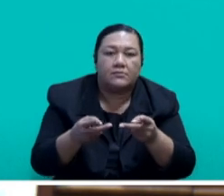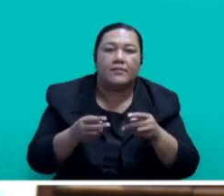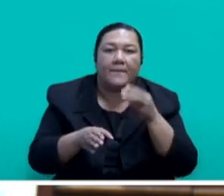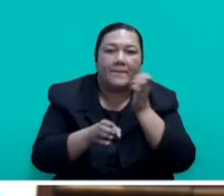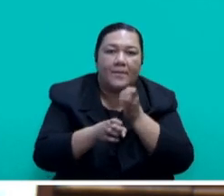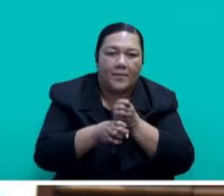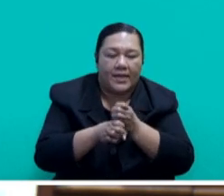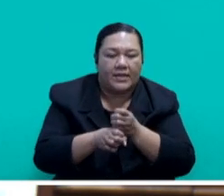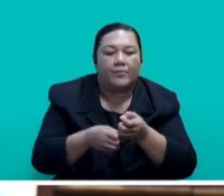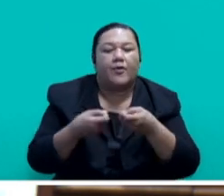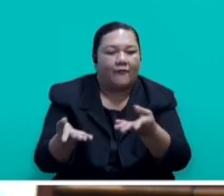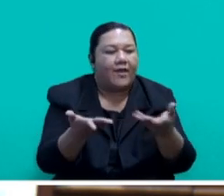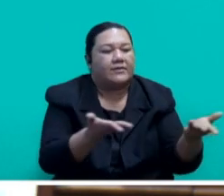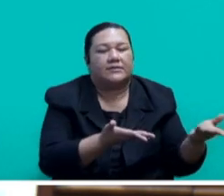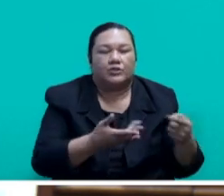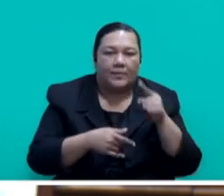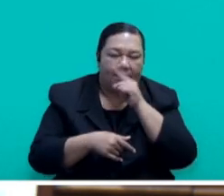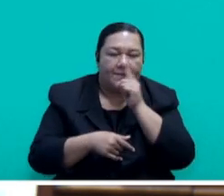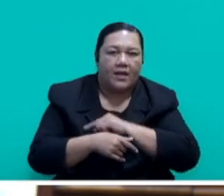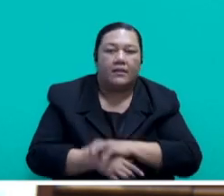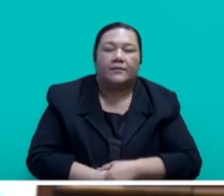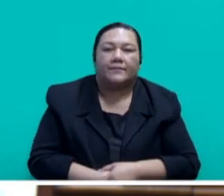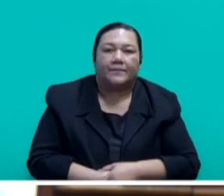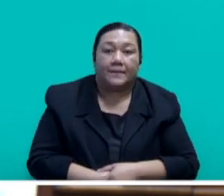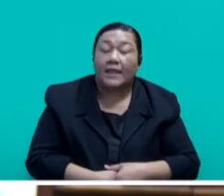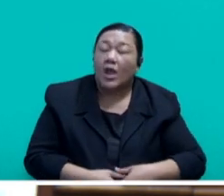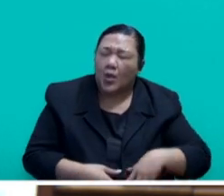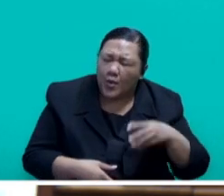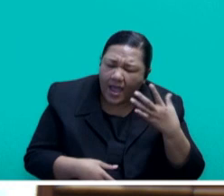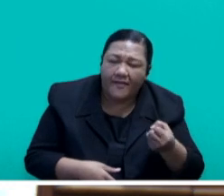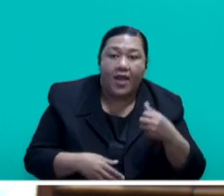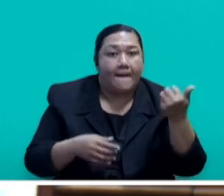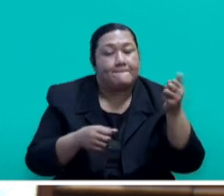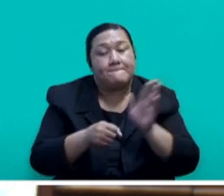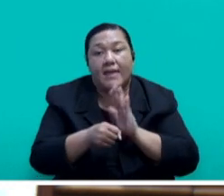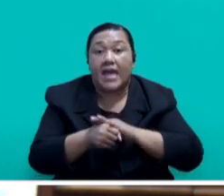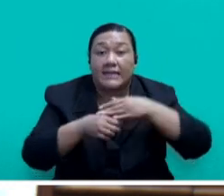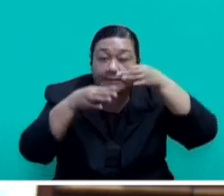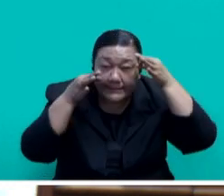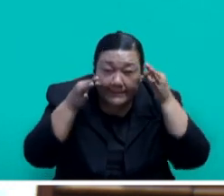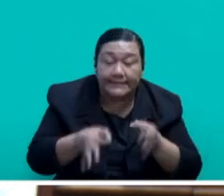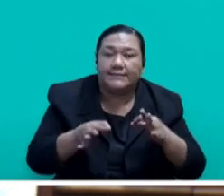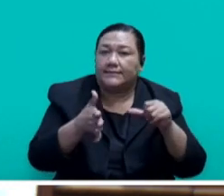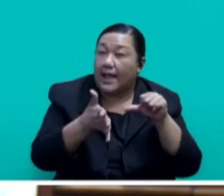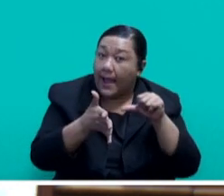On revenue measures, Mr. Speaker, sir, we have made some hard decisions to have a balanced budget.